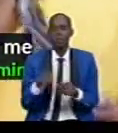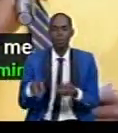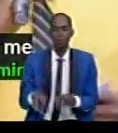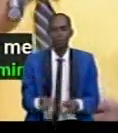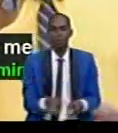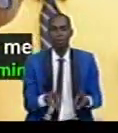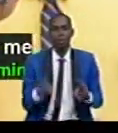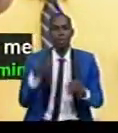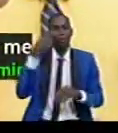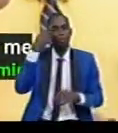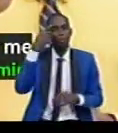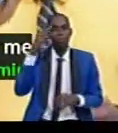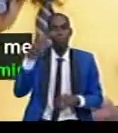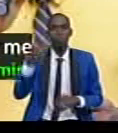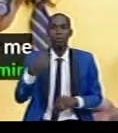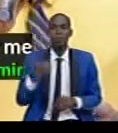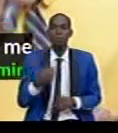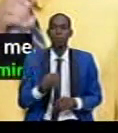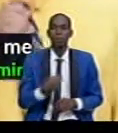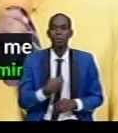Sea, amen.